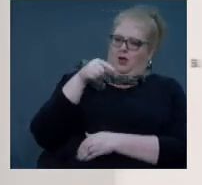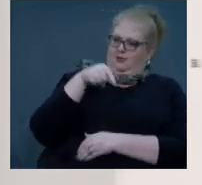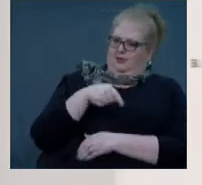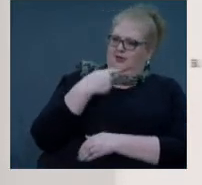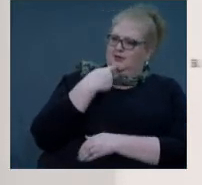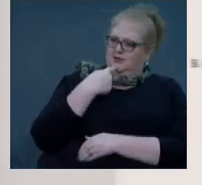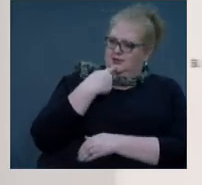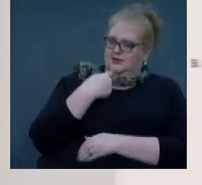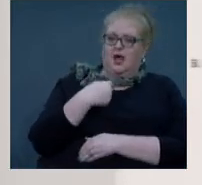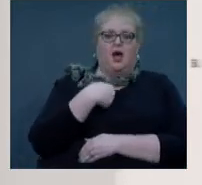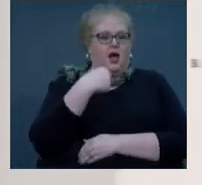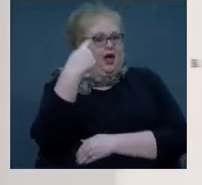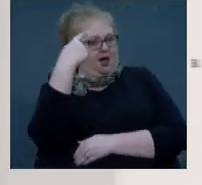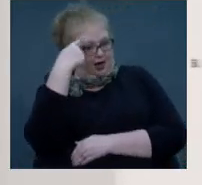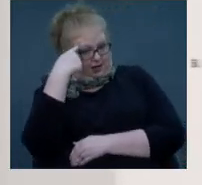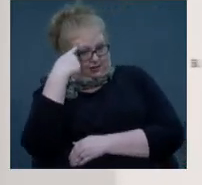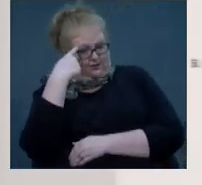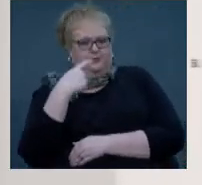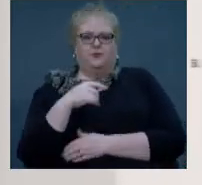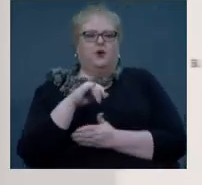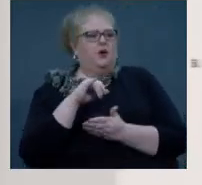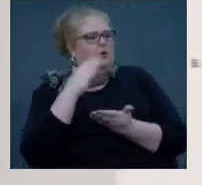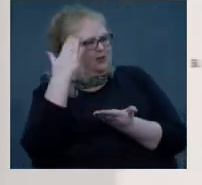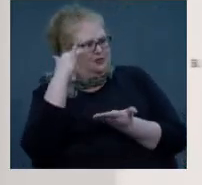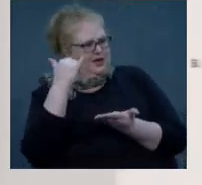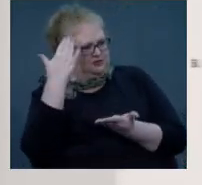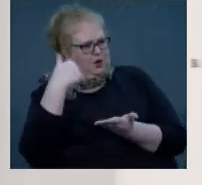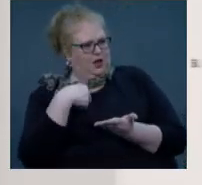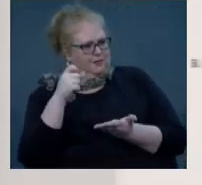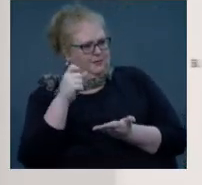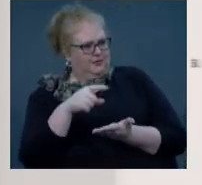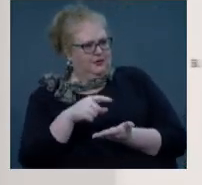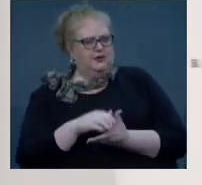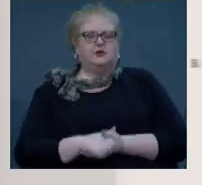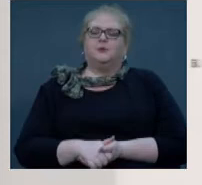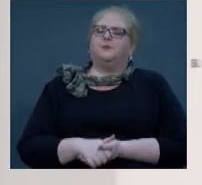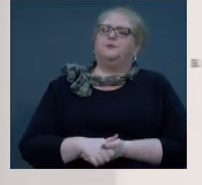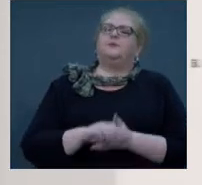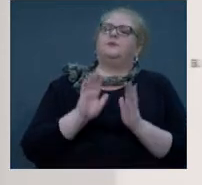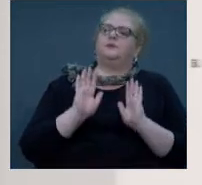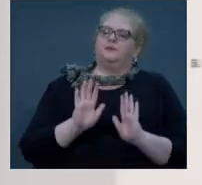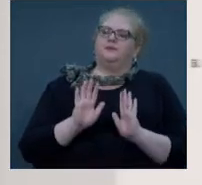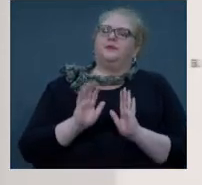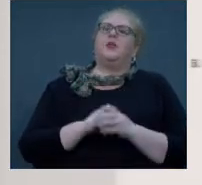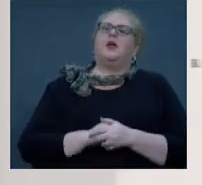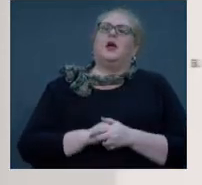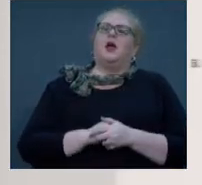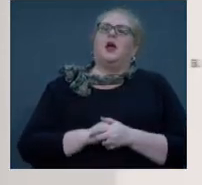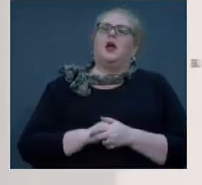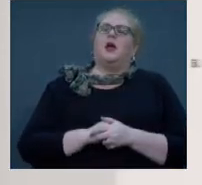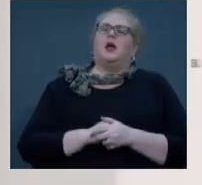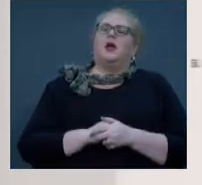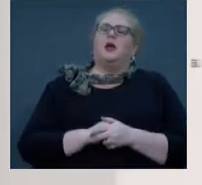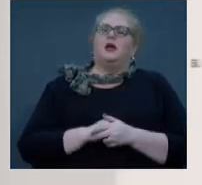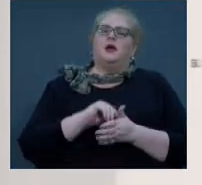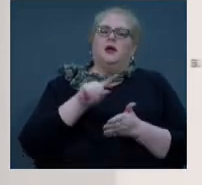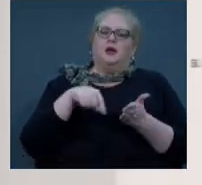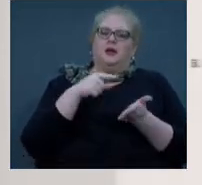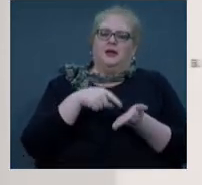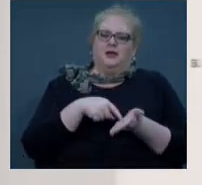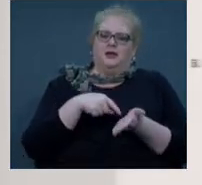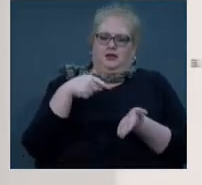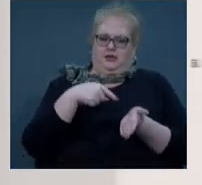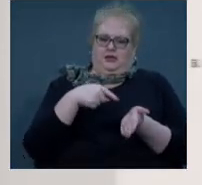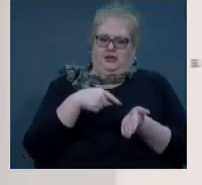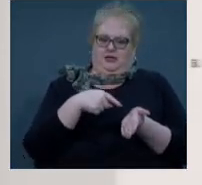I I thought it, understand, that's why I'm asking. I have no this is just, you don't